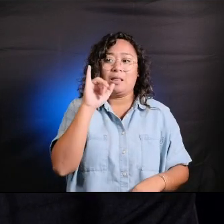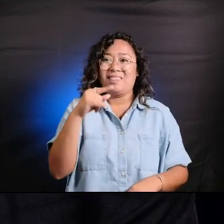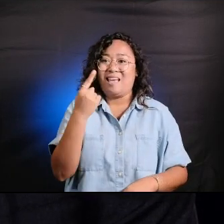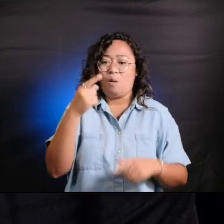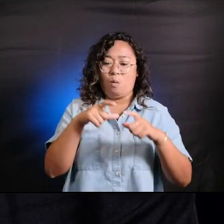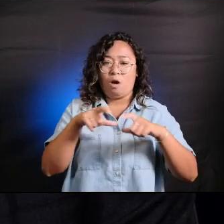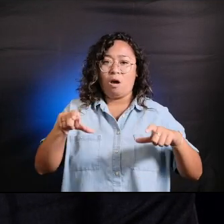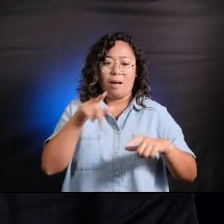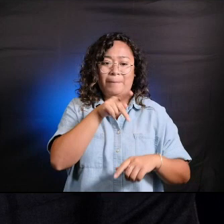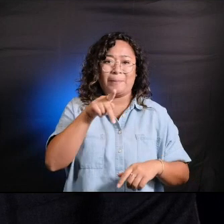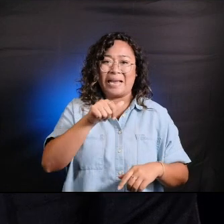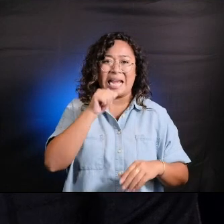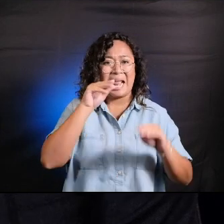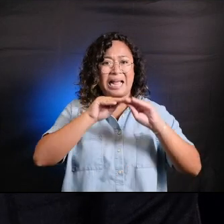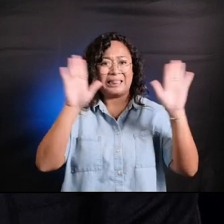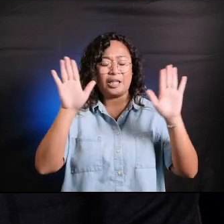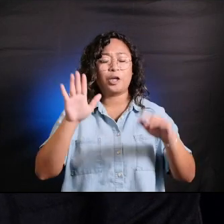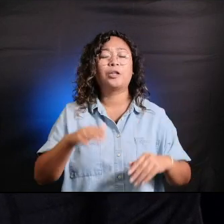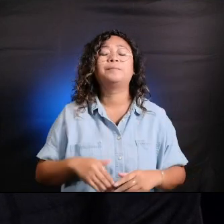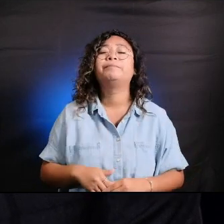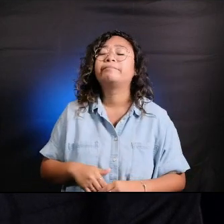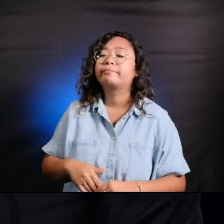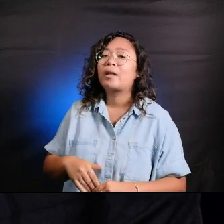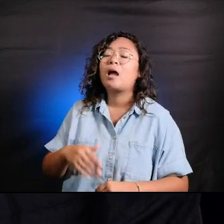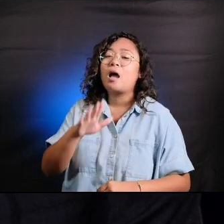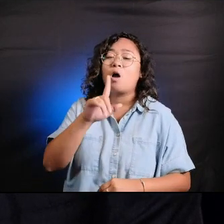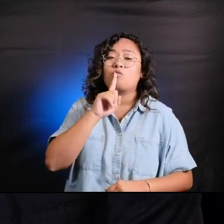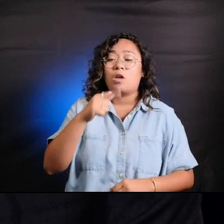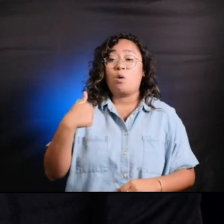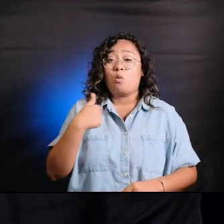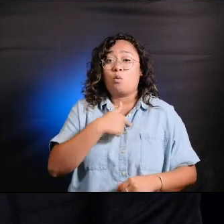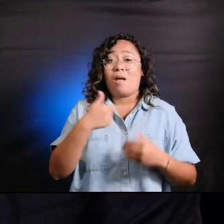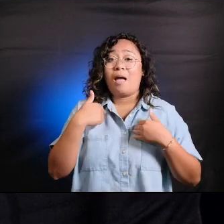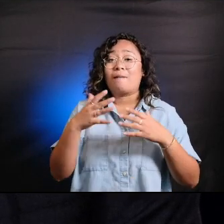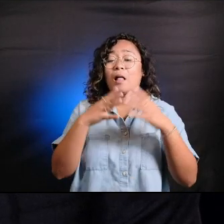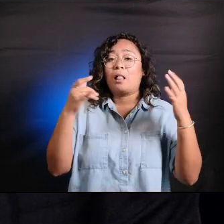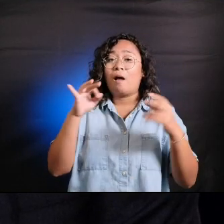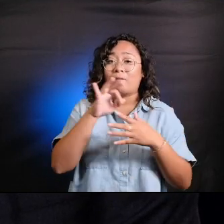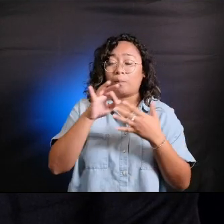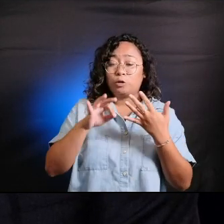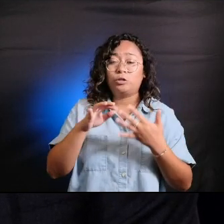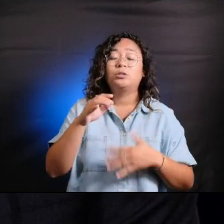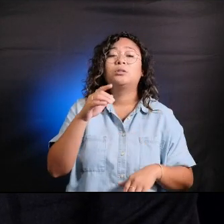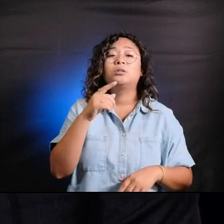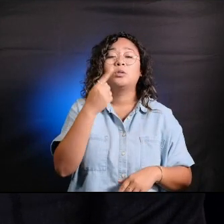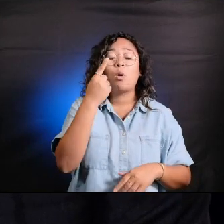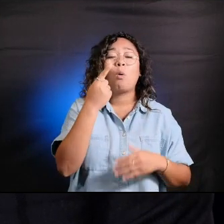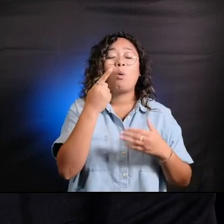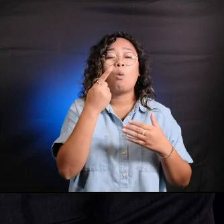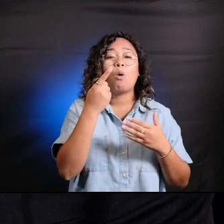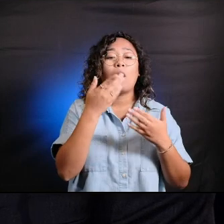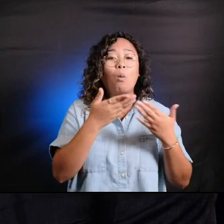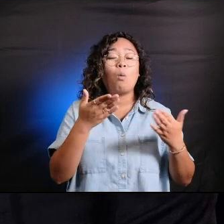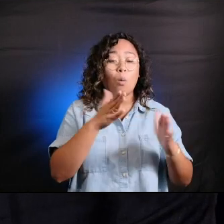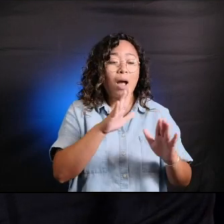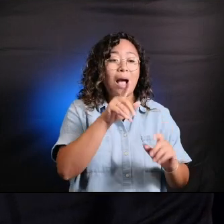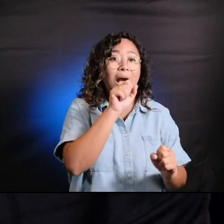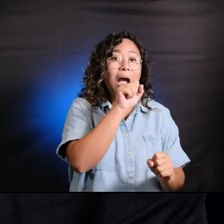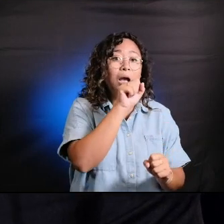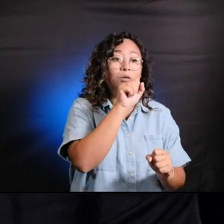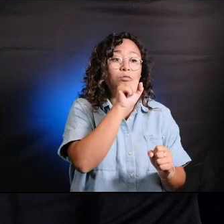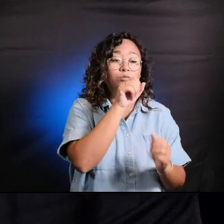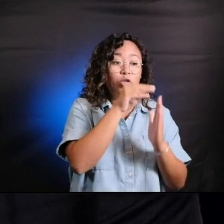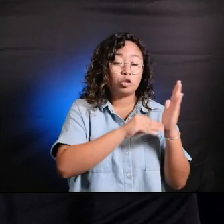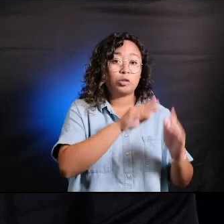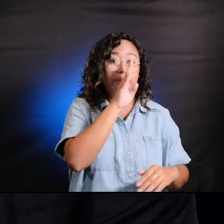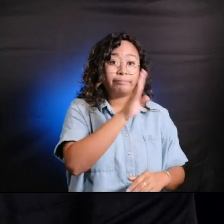hasn't been so cleared out. I think you have multiple options in doing that. There is a way that you can register